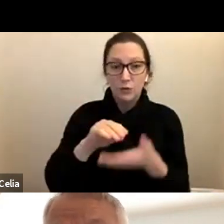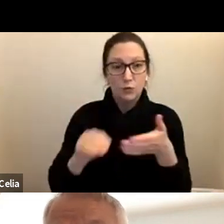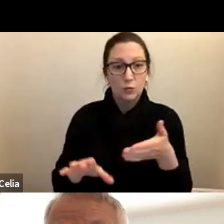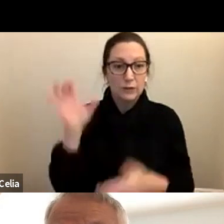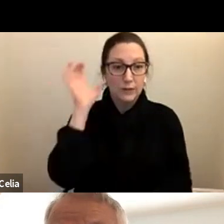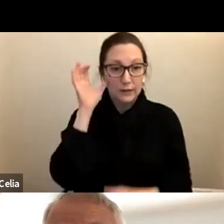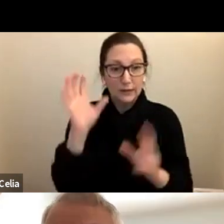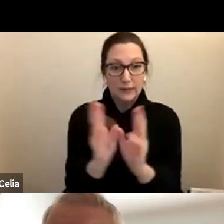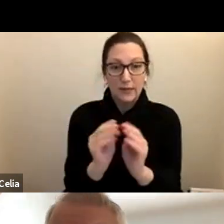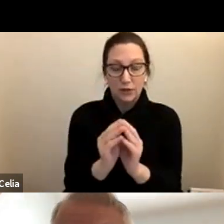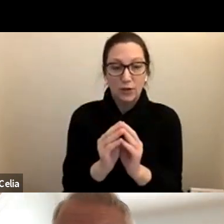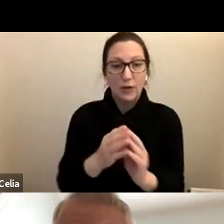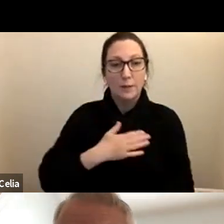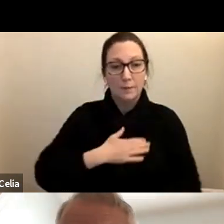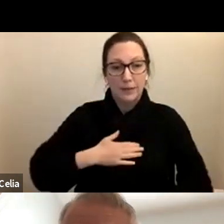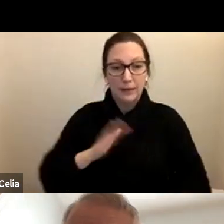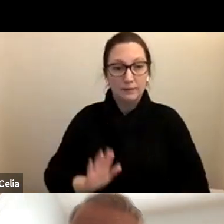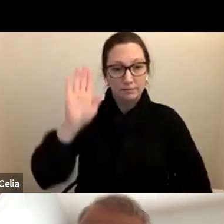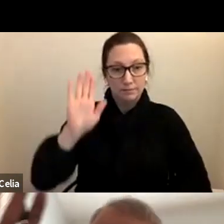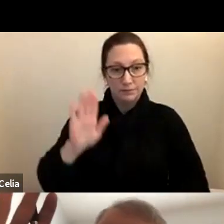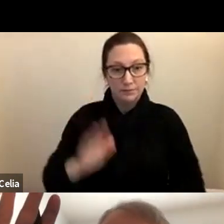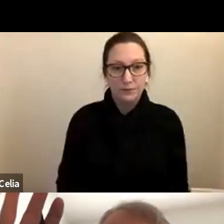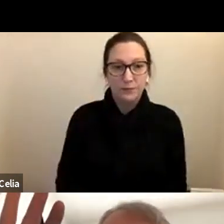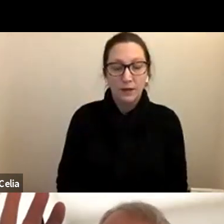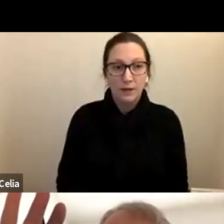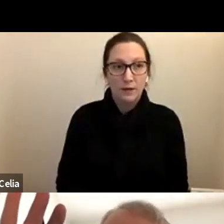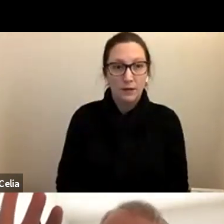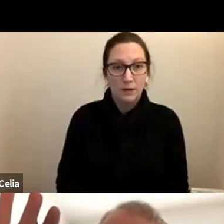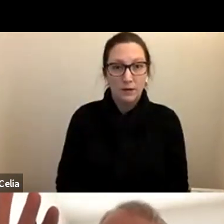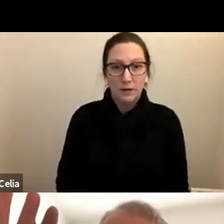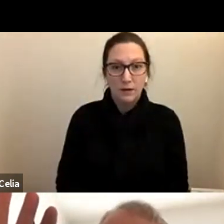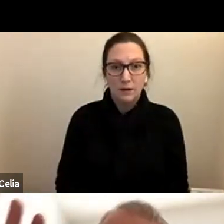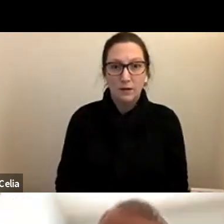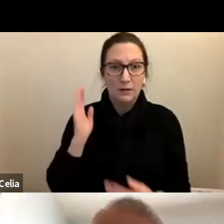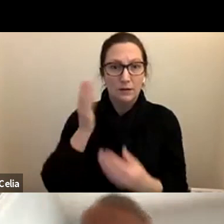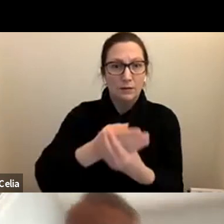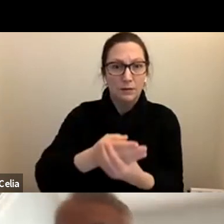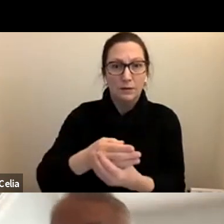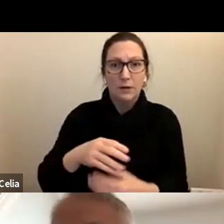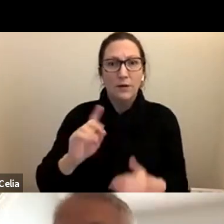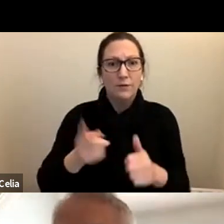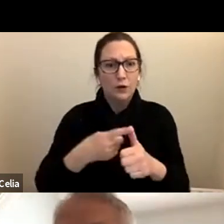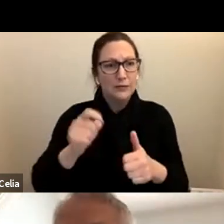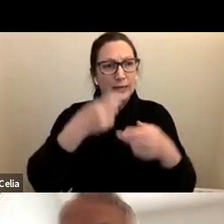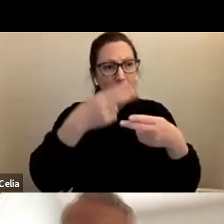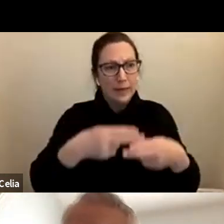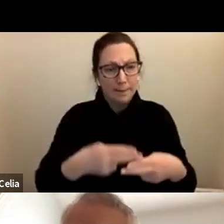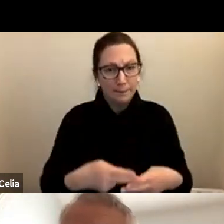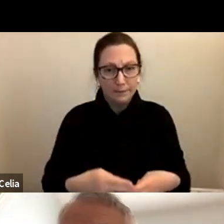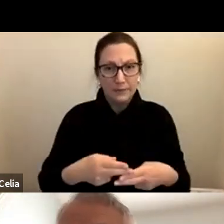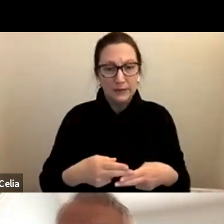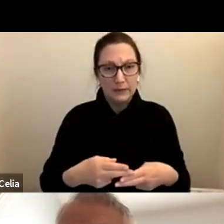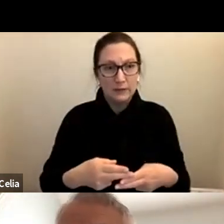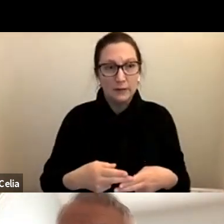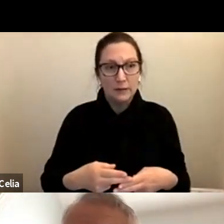session, please signify by raising your hand. I think do we not need to call roll tonight? We will. Mr. Kunter,